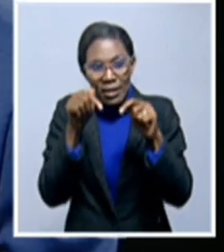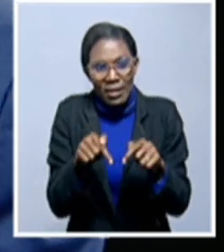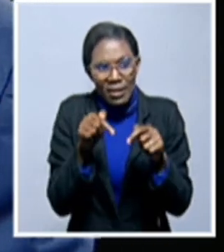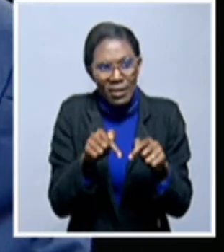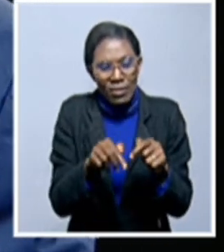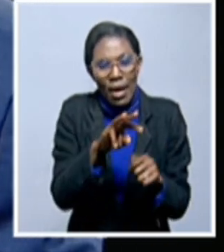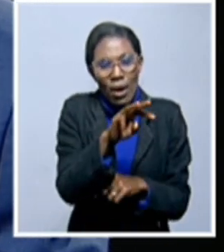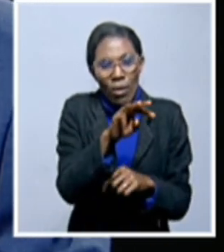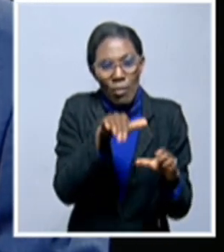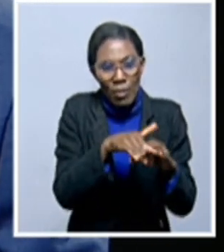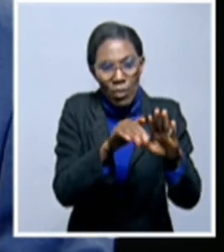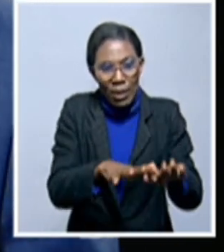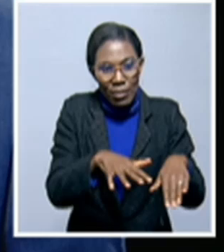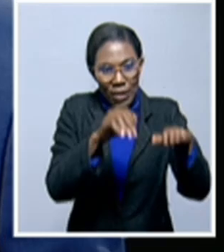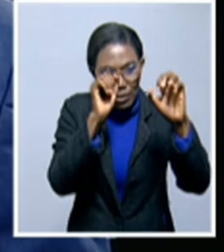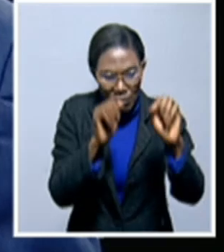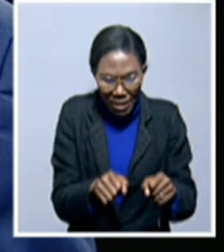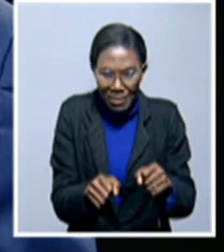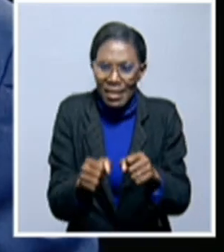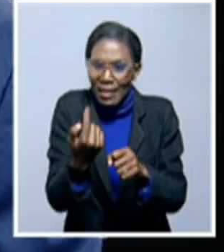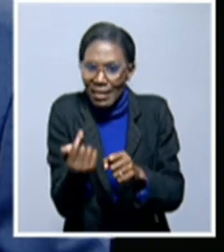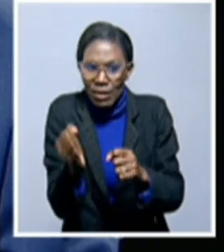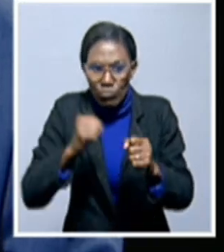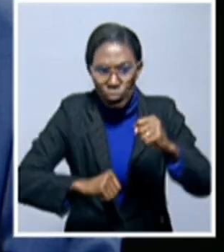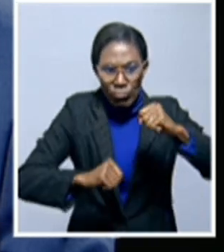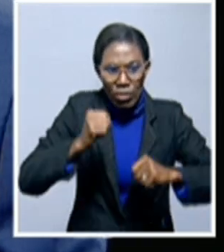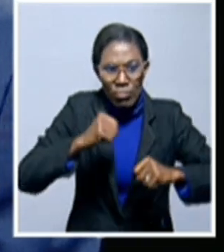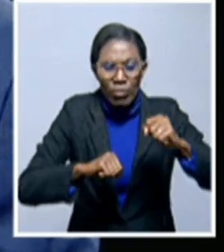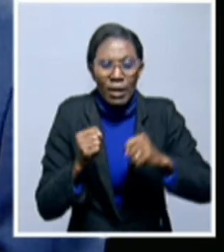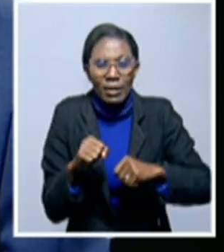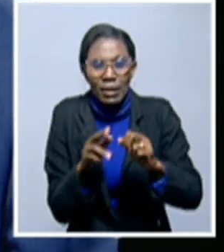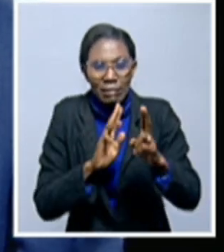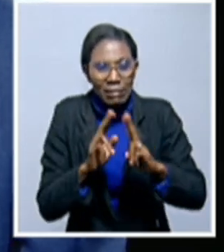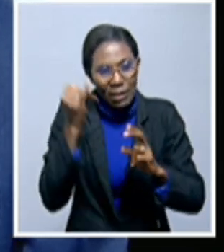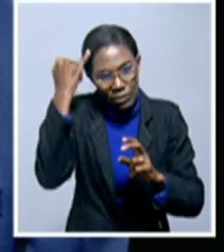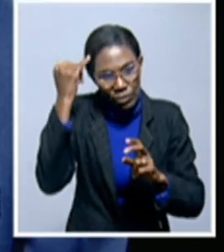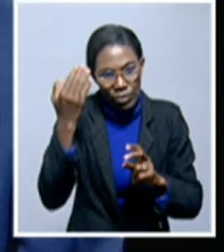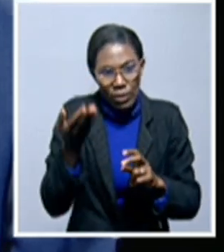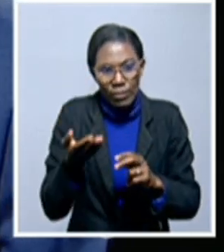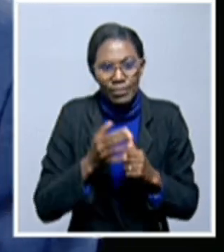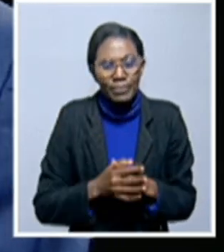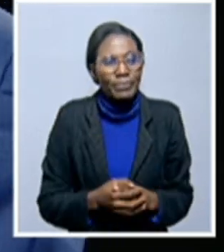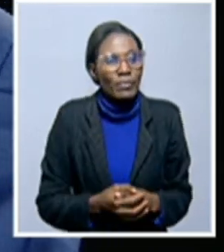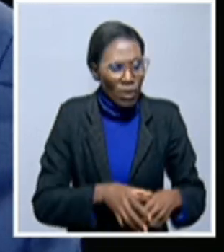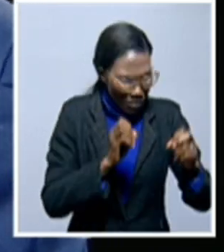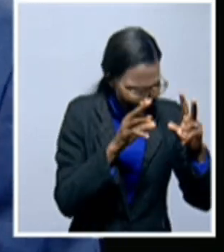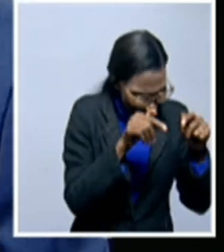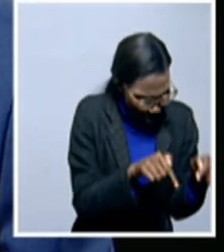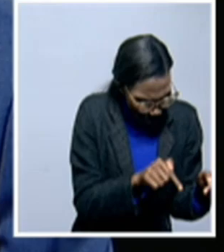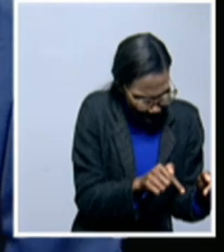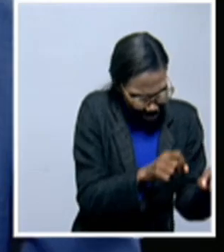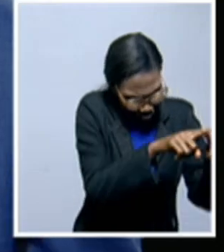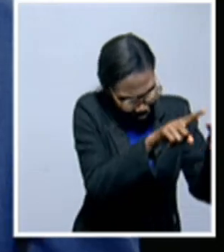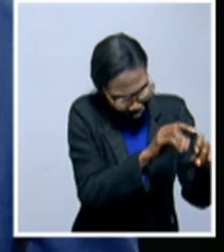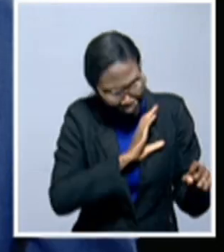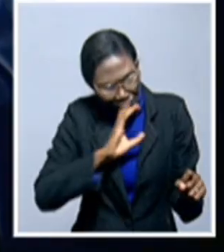the MPs, whereby they have to reach a consensus. Yes, that possibility is there. Several parliamentary standing